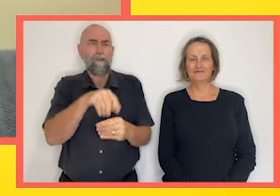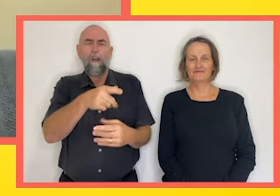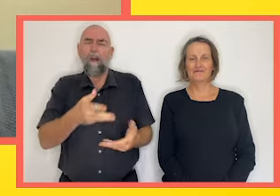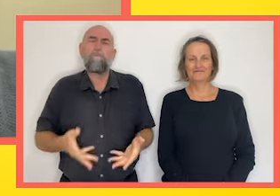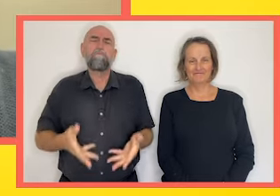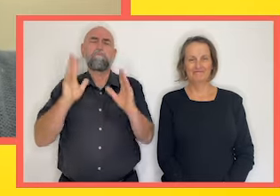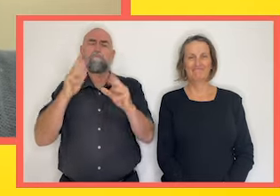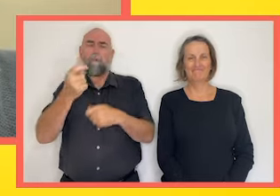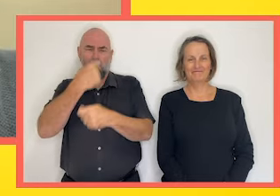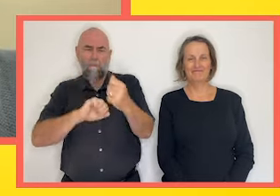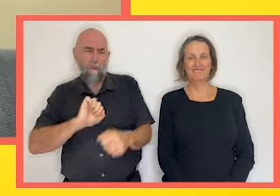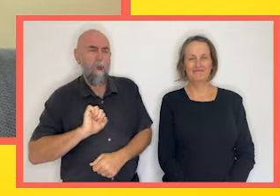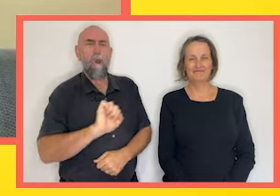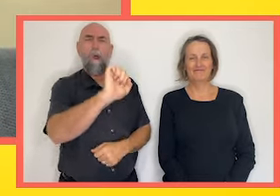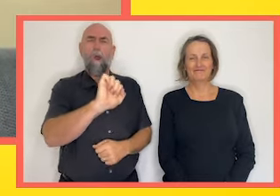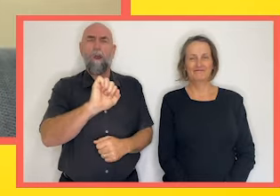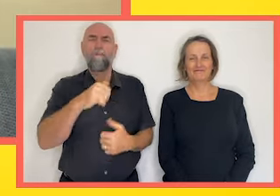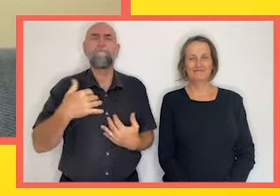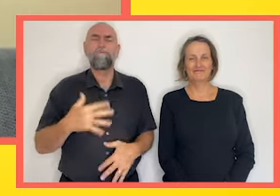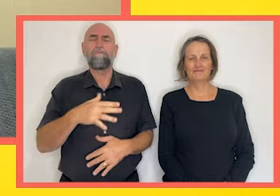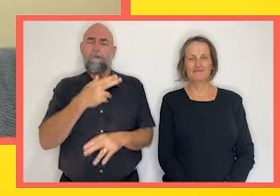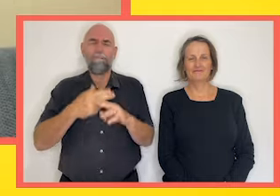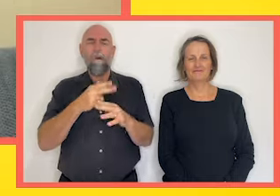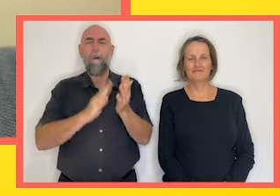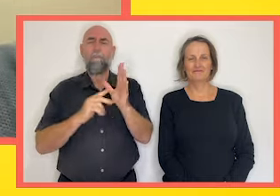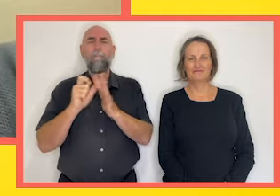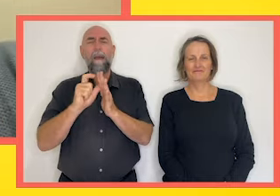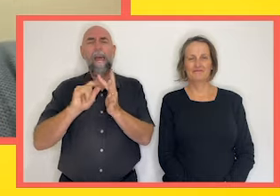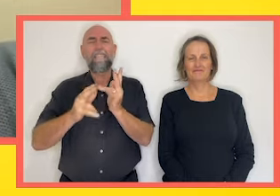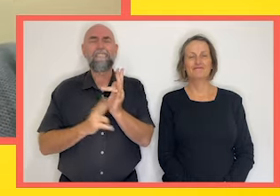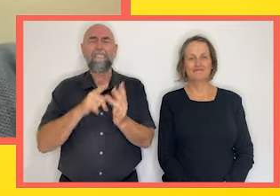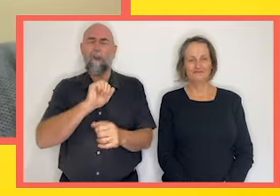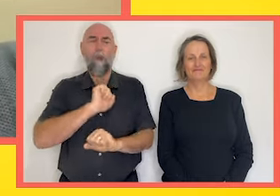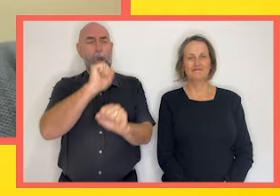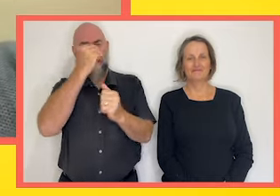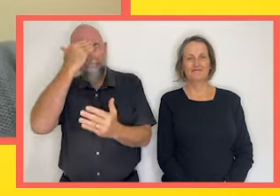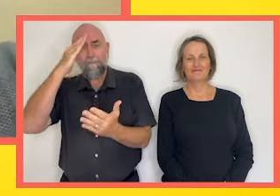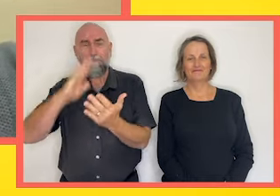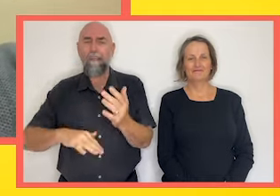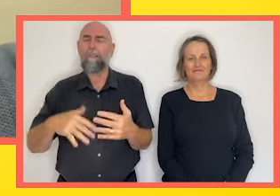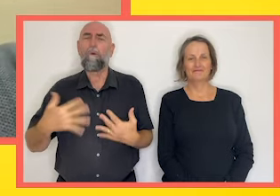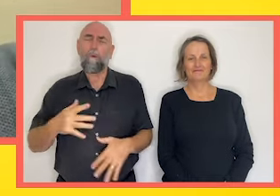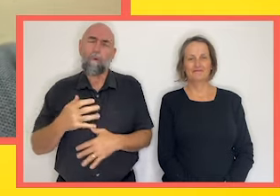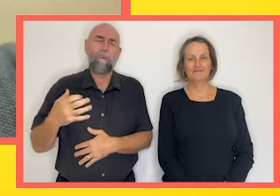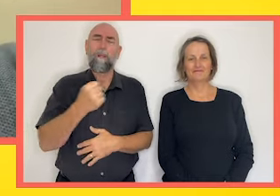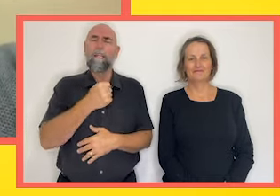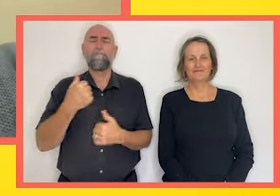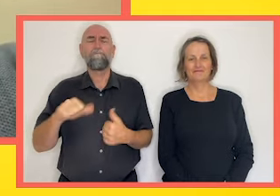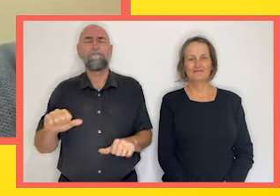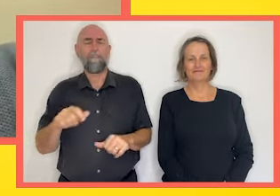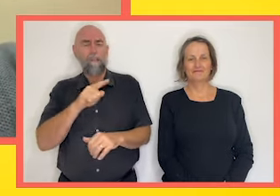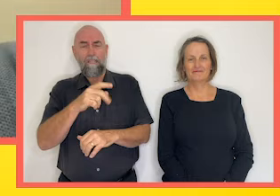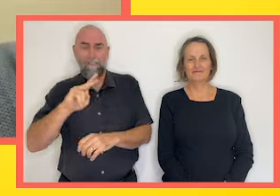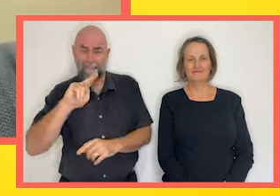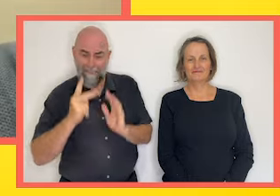and make it their own. And in wheelchair racing, that has been Madison's experience. And to get that win there, the second